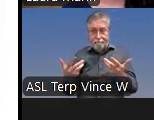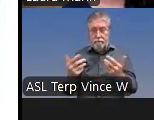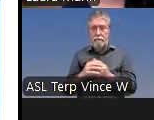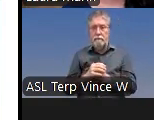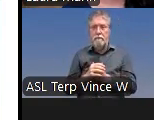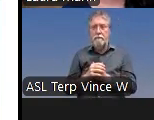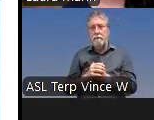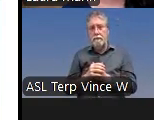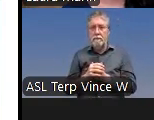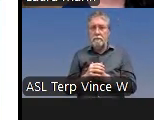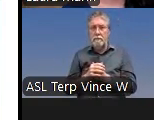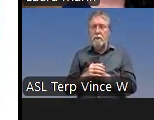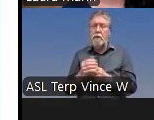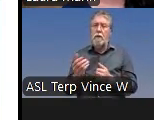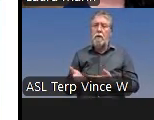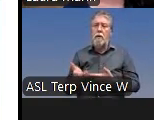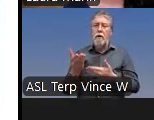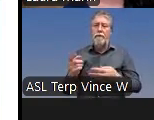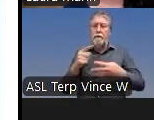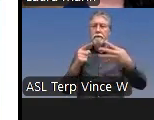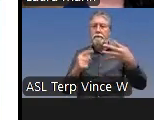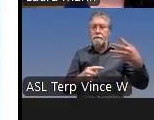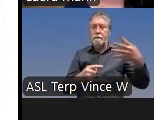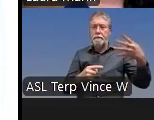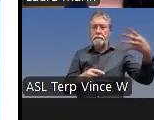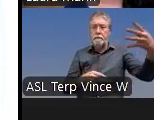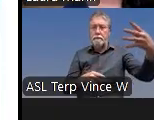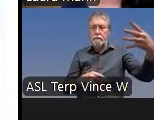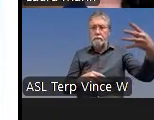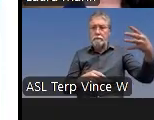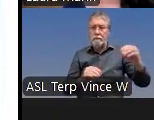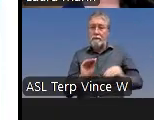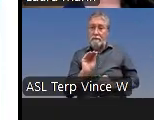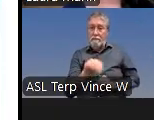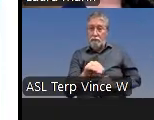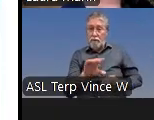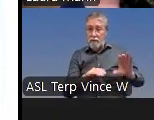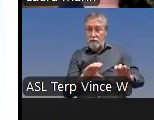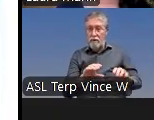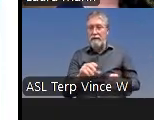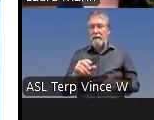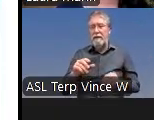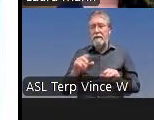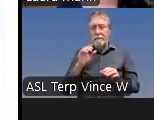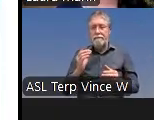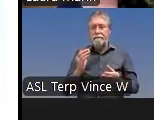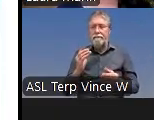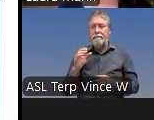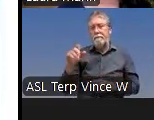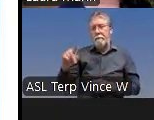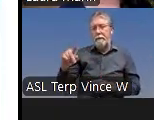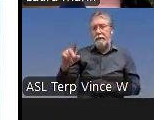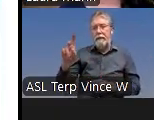kind of comes in 4 different forms, and I attached in the chat a PDF file that has